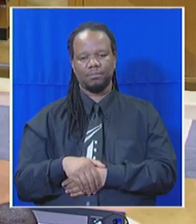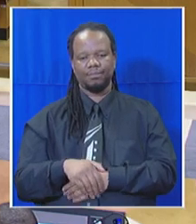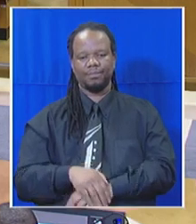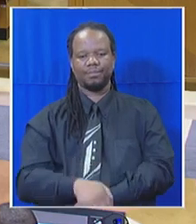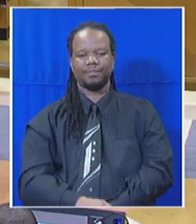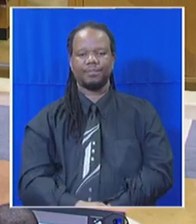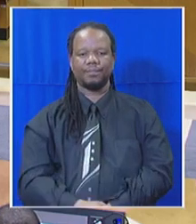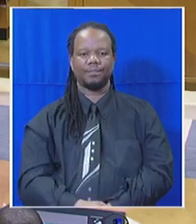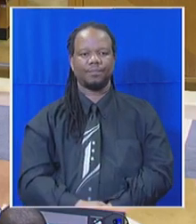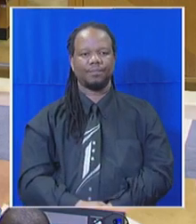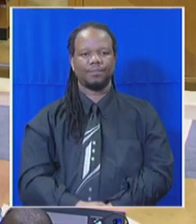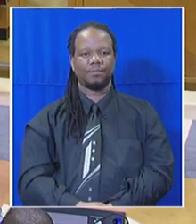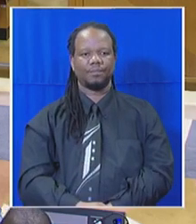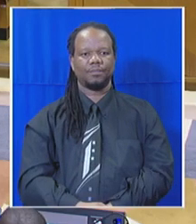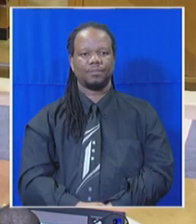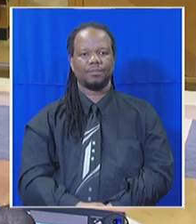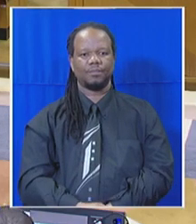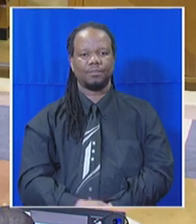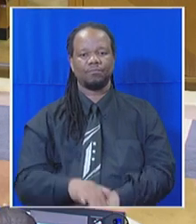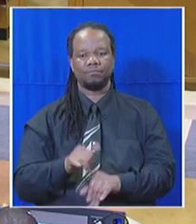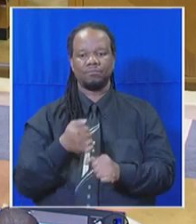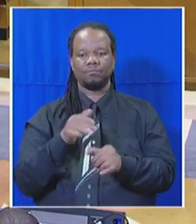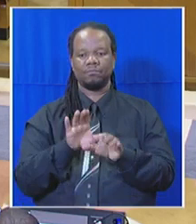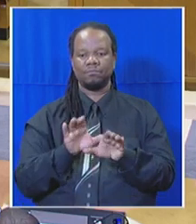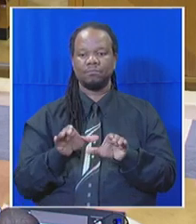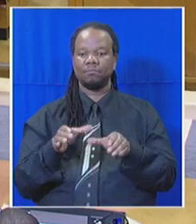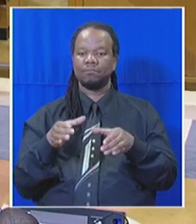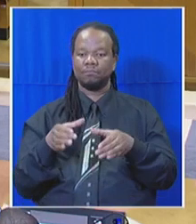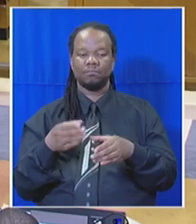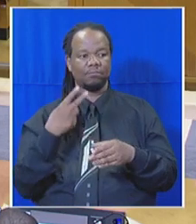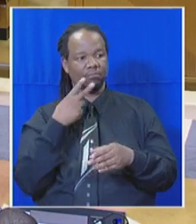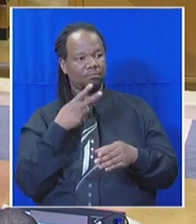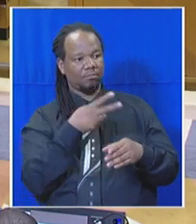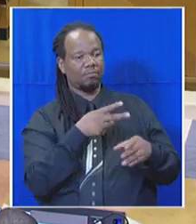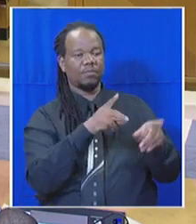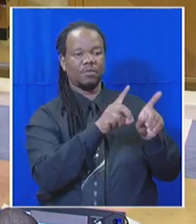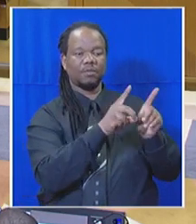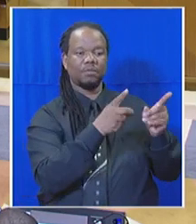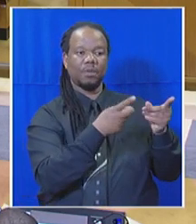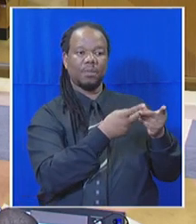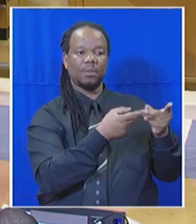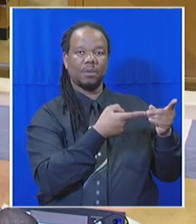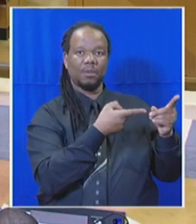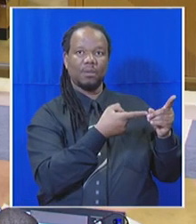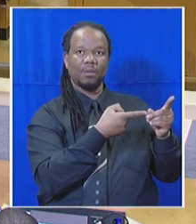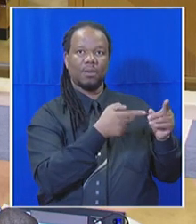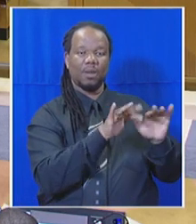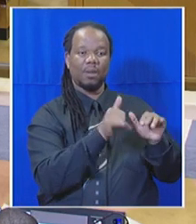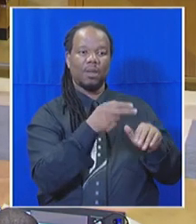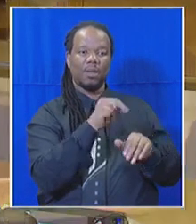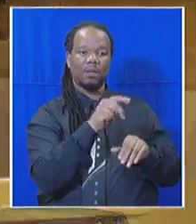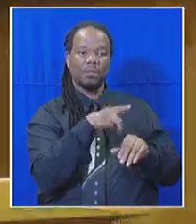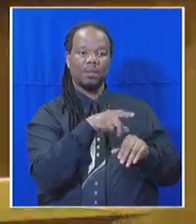Thank you. The committee oversees the Department of Justice and Constitutional Development, Correctional Services, the National Prosecuting